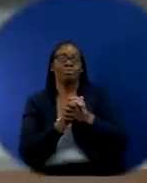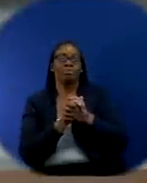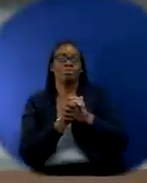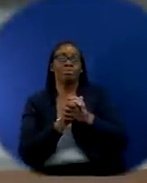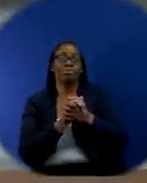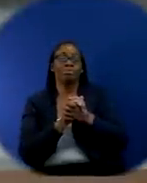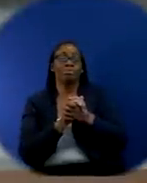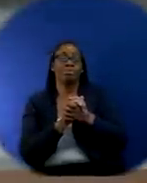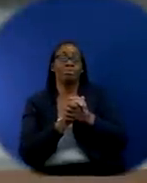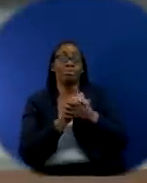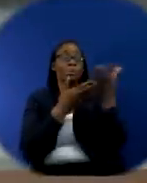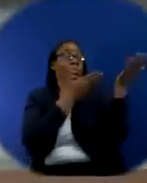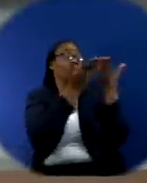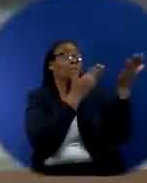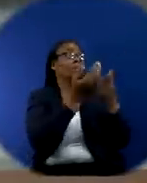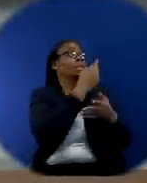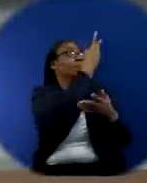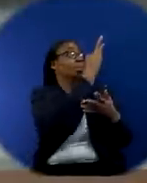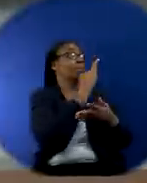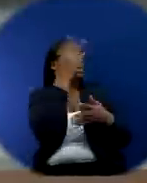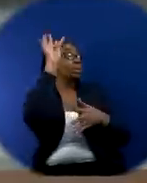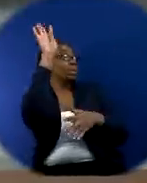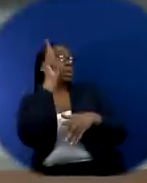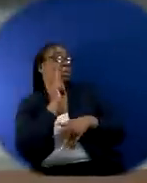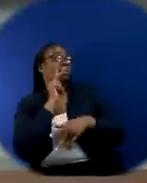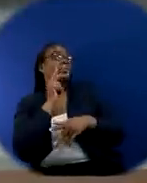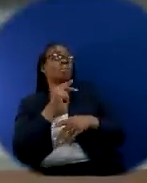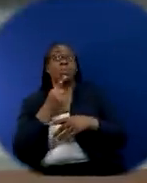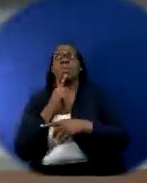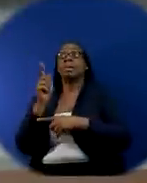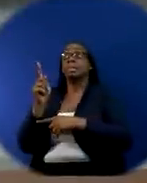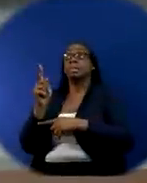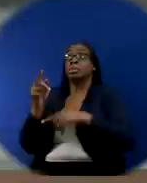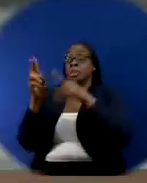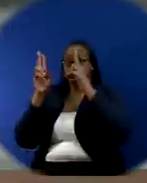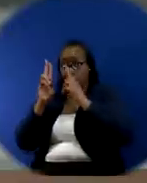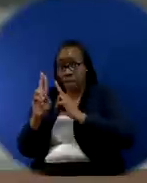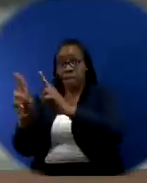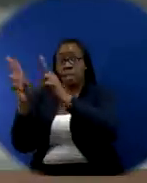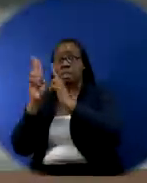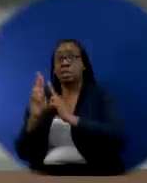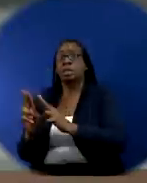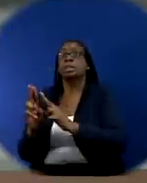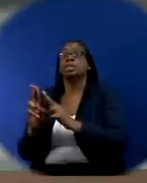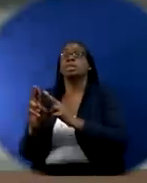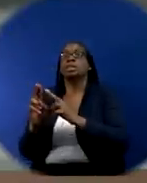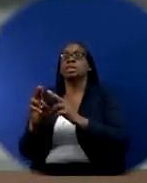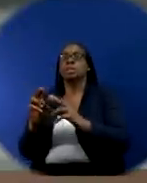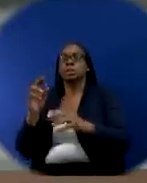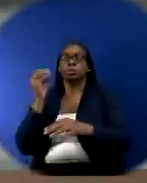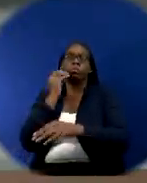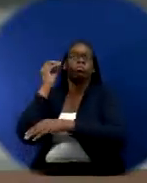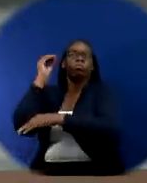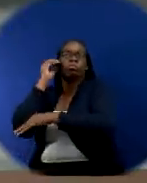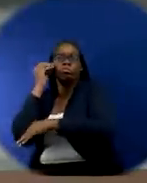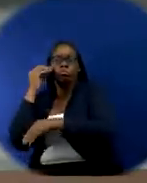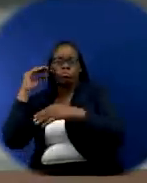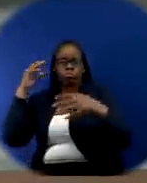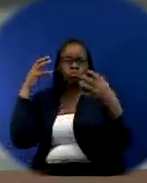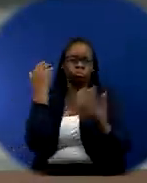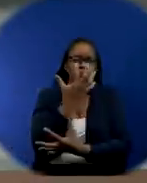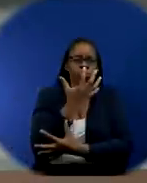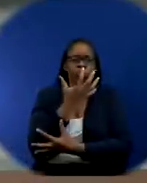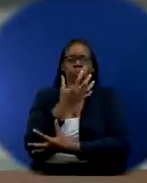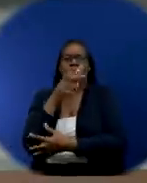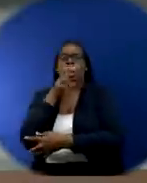The servant came back and reported this to his master. Then the owner of the house became angry and ordered his servant, 'Go out quickly